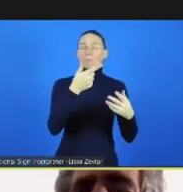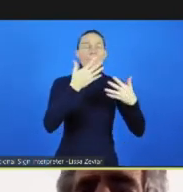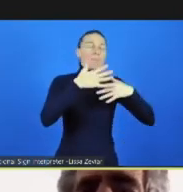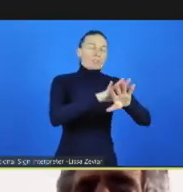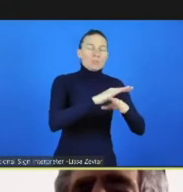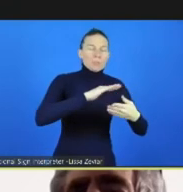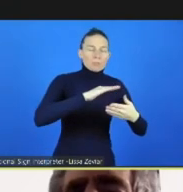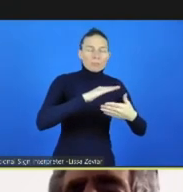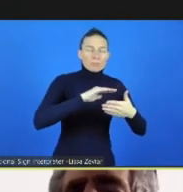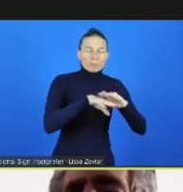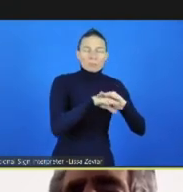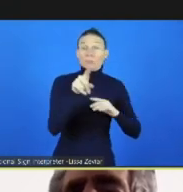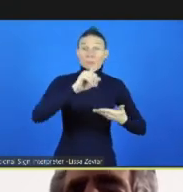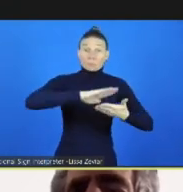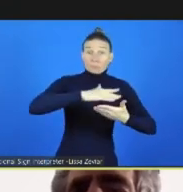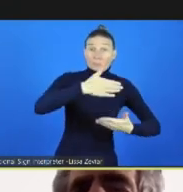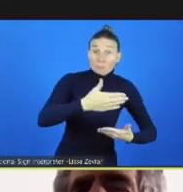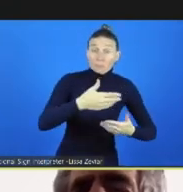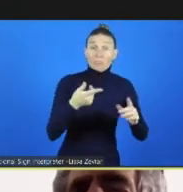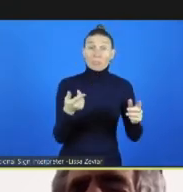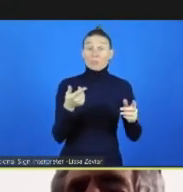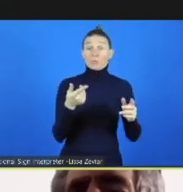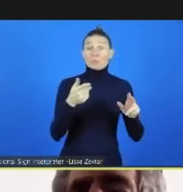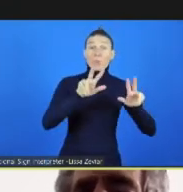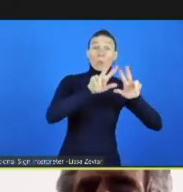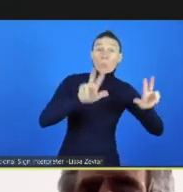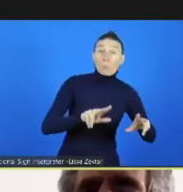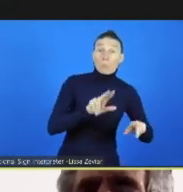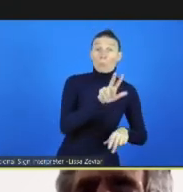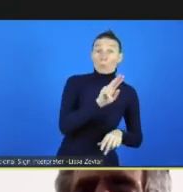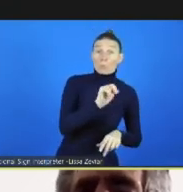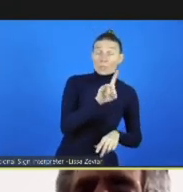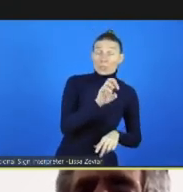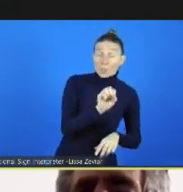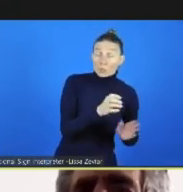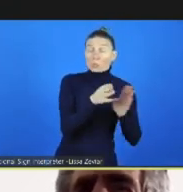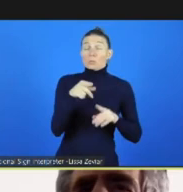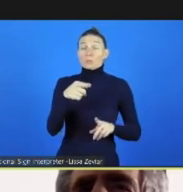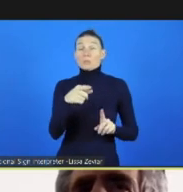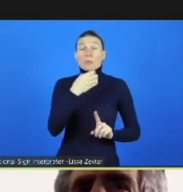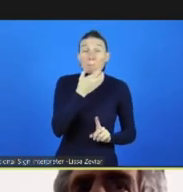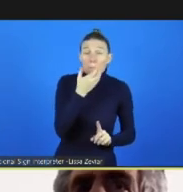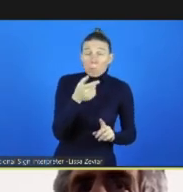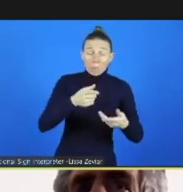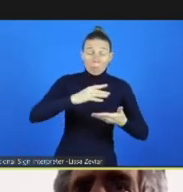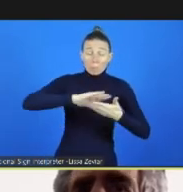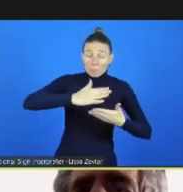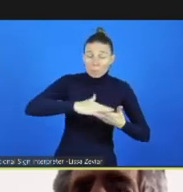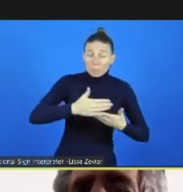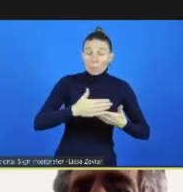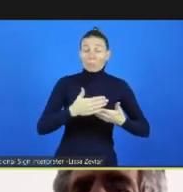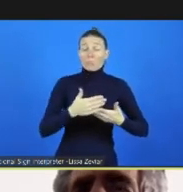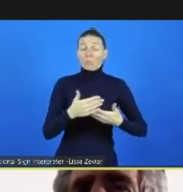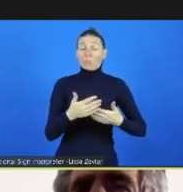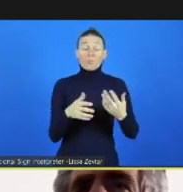know Windows and Apple systems and the work that both